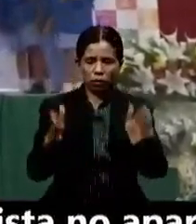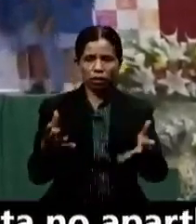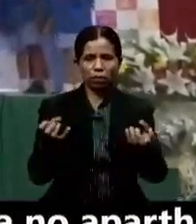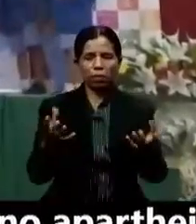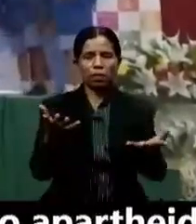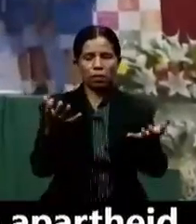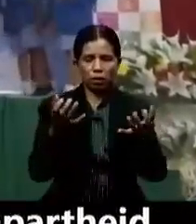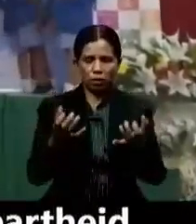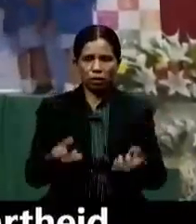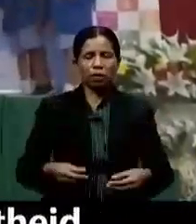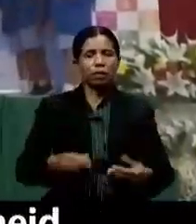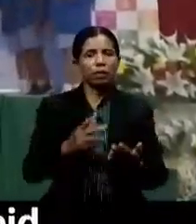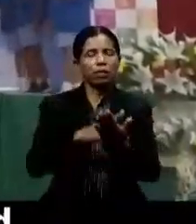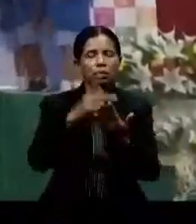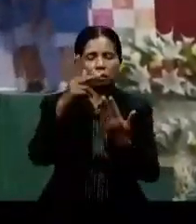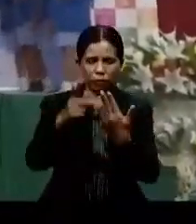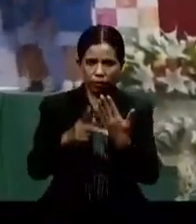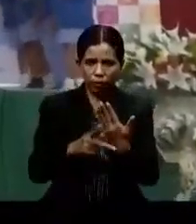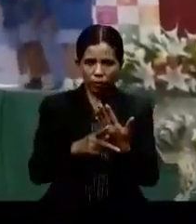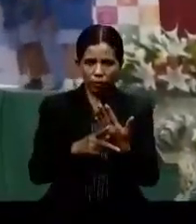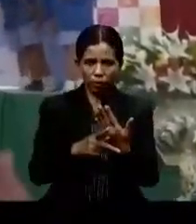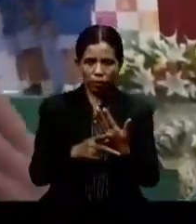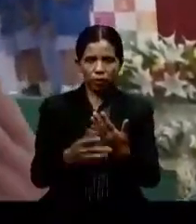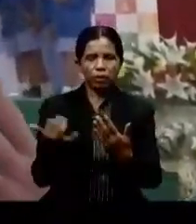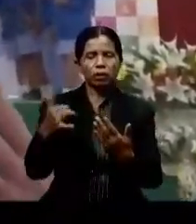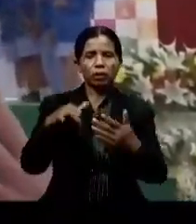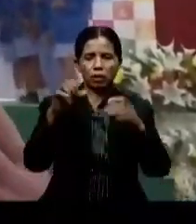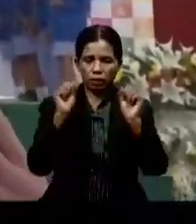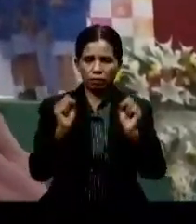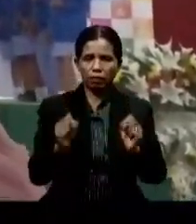attend this program, they can